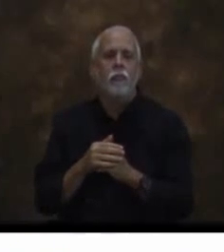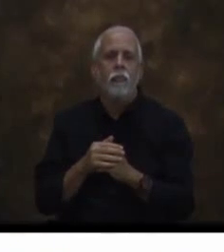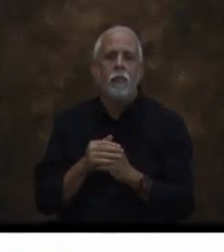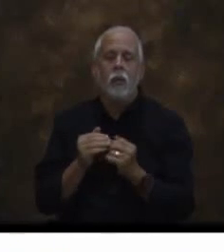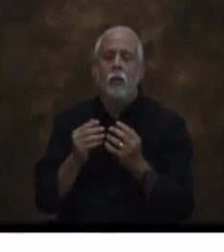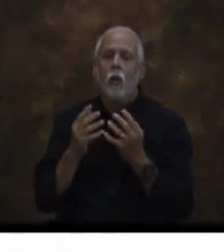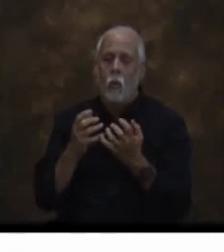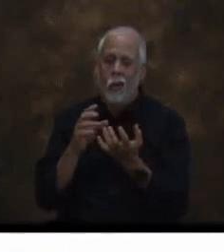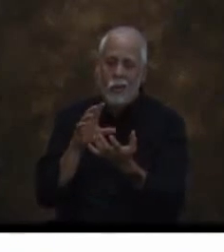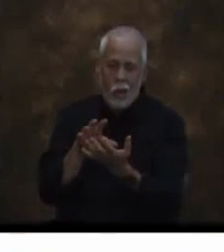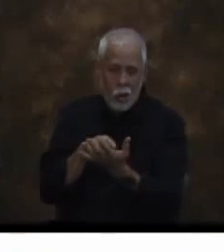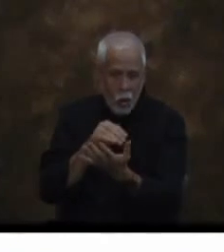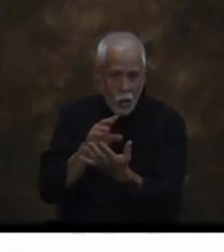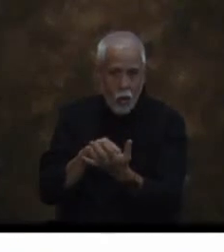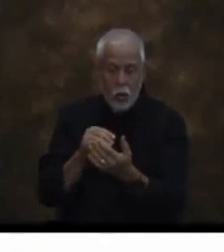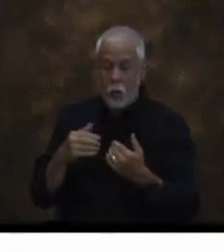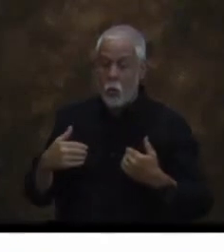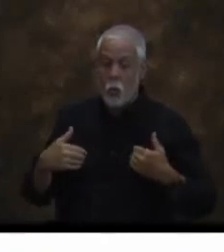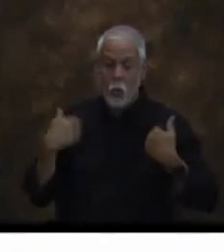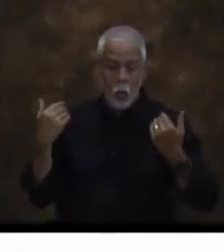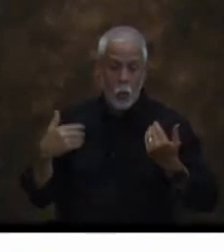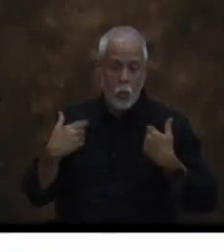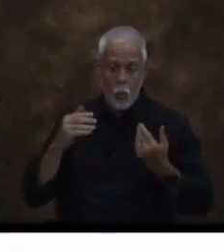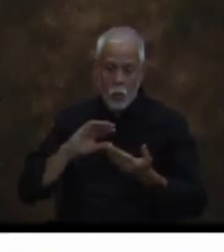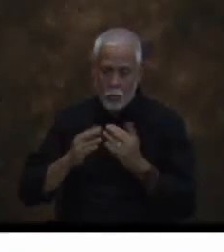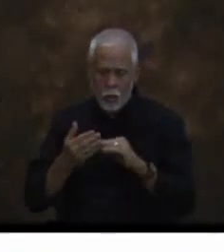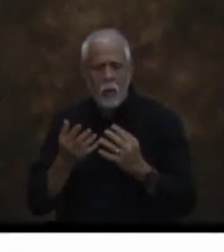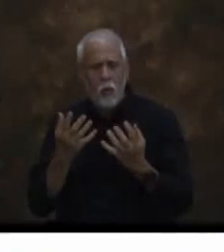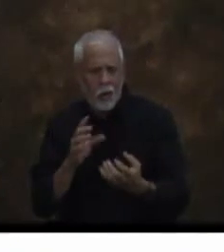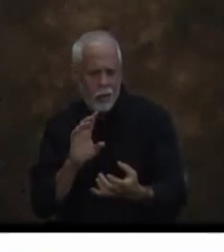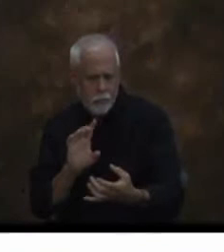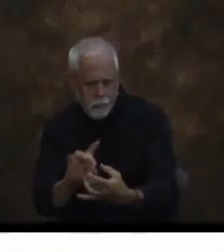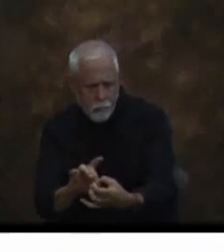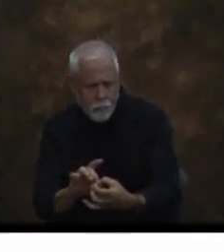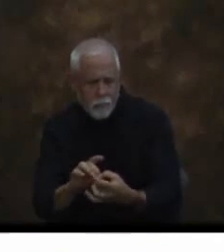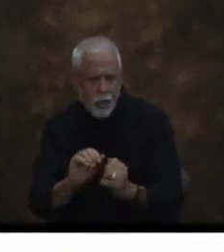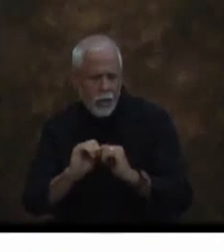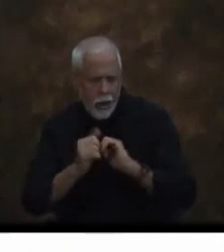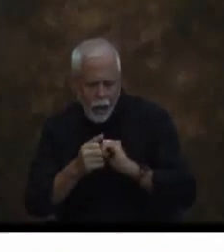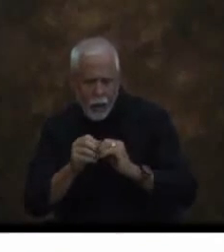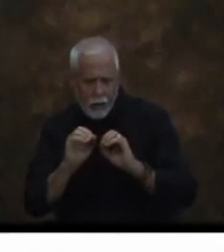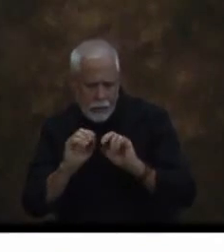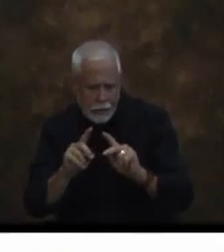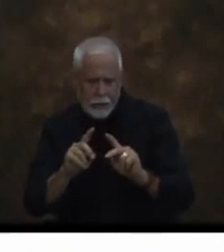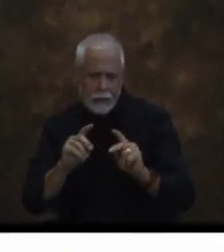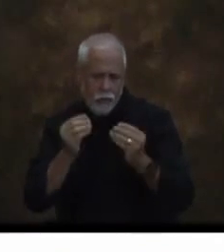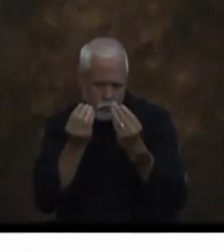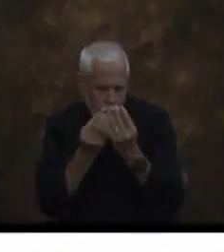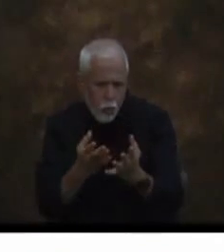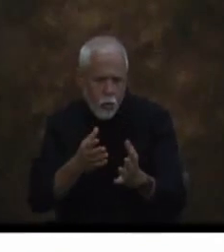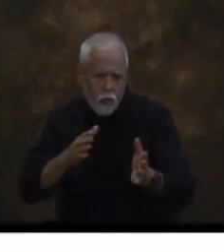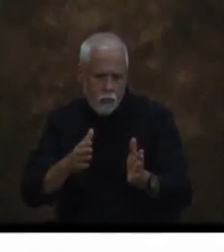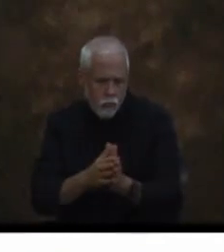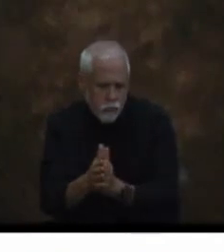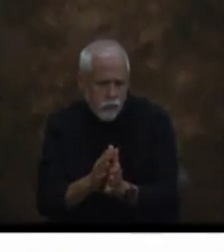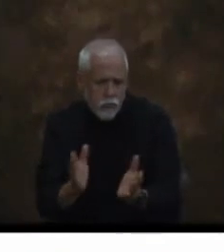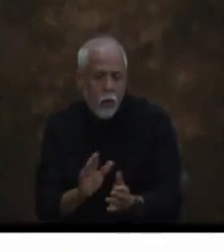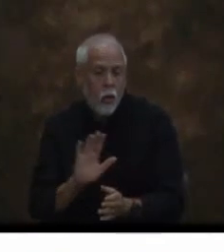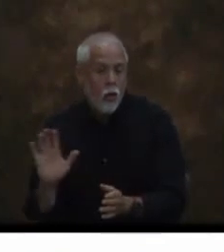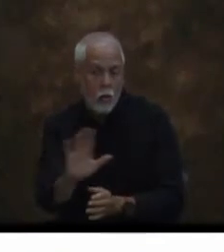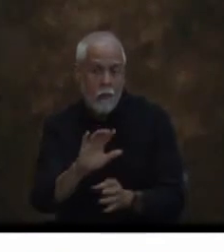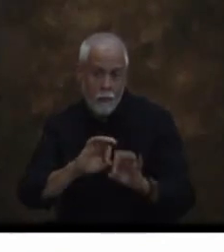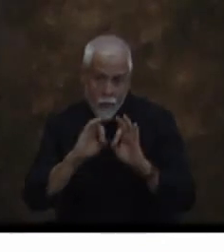want to learn from our youth community, in particular, of ways to educate, inform, and motivate their